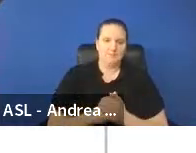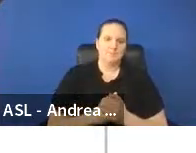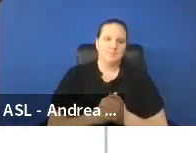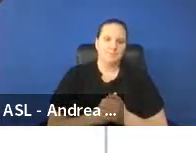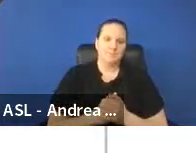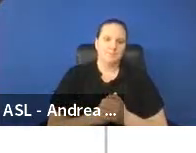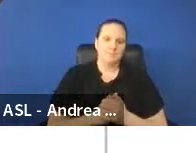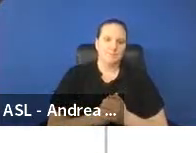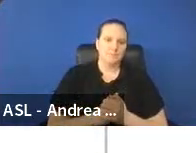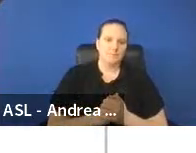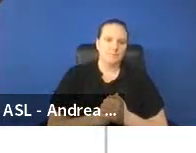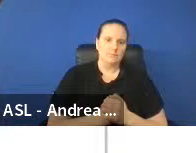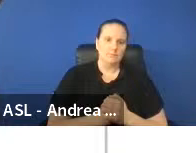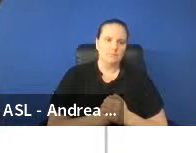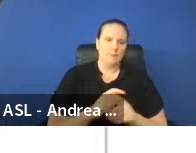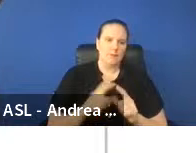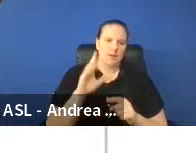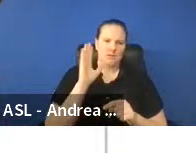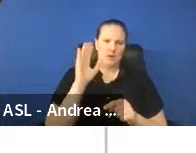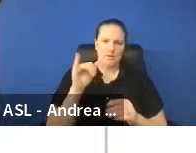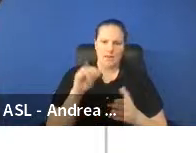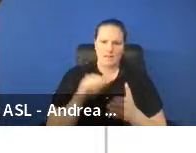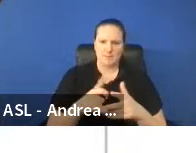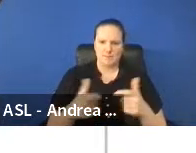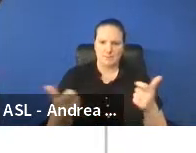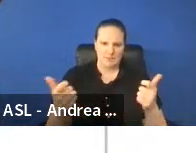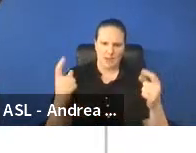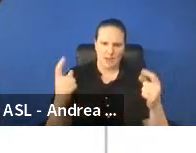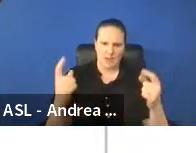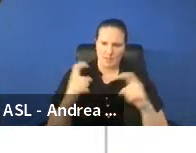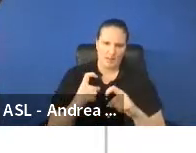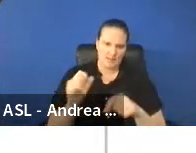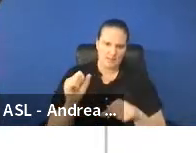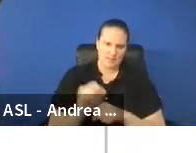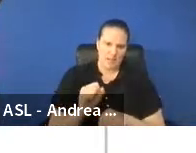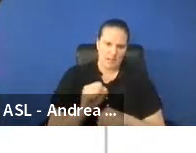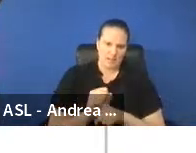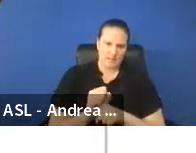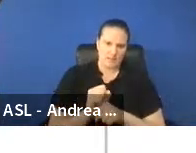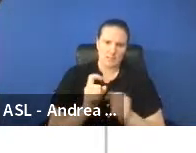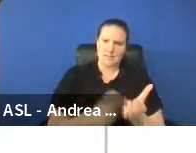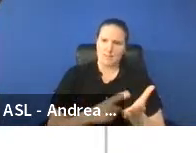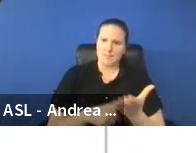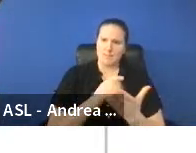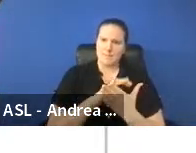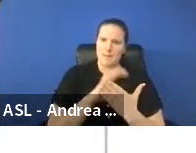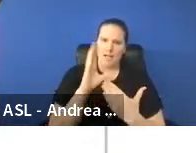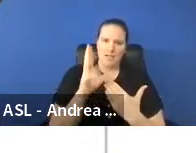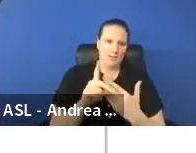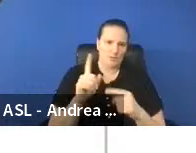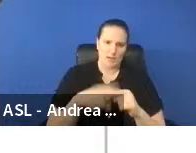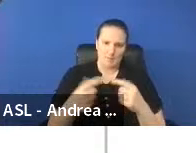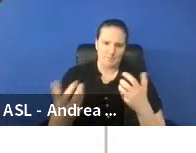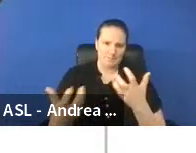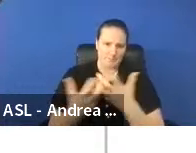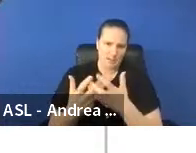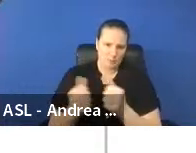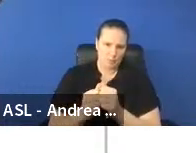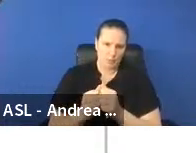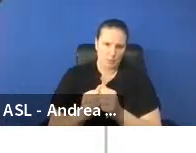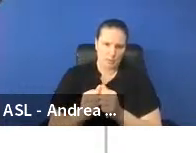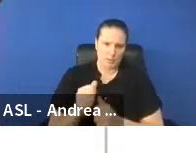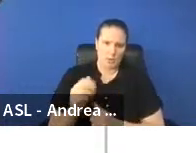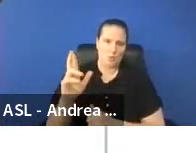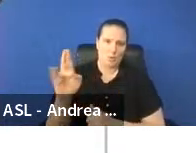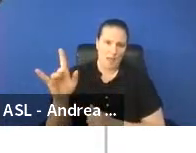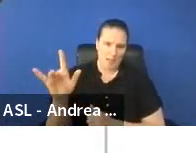this is a huge, complex task, and sometimes calendars cannot align with the reality